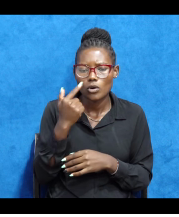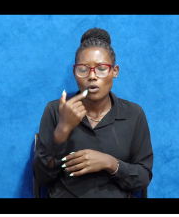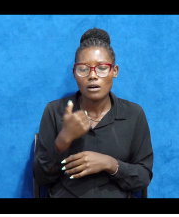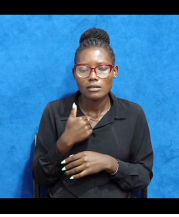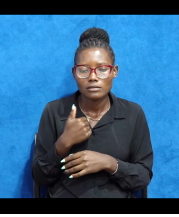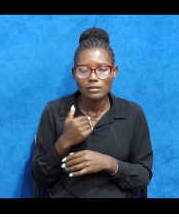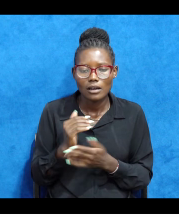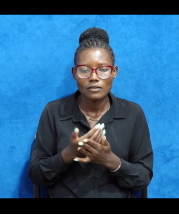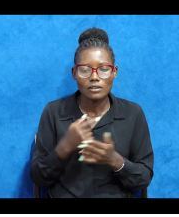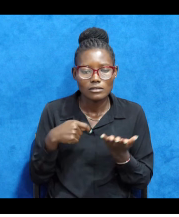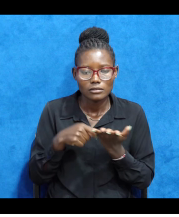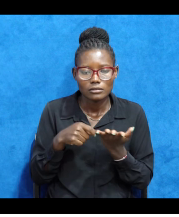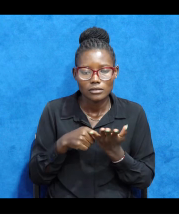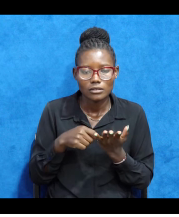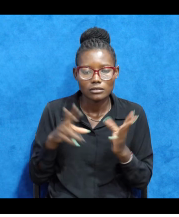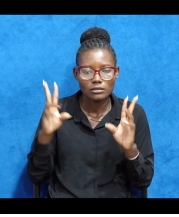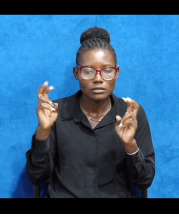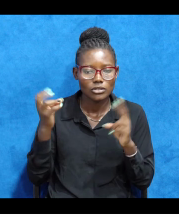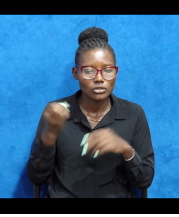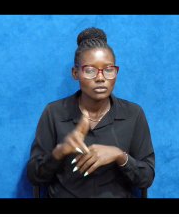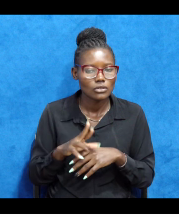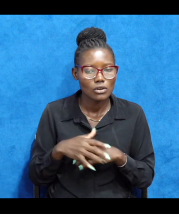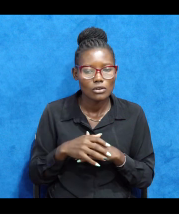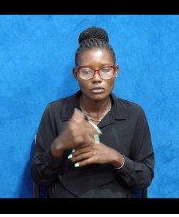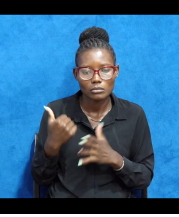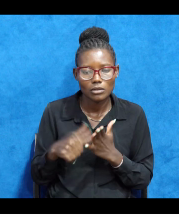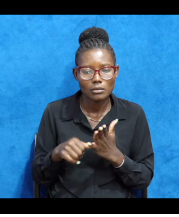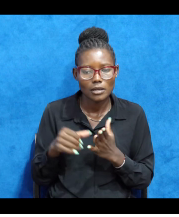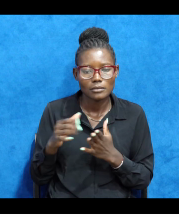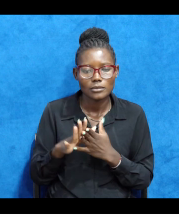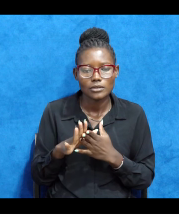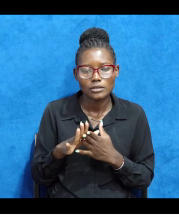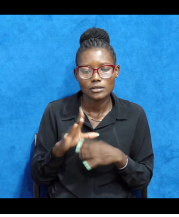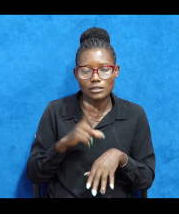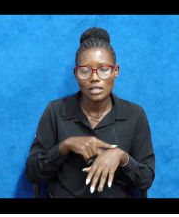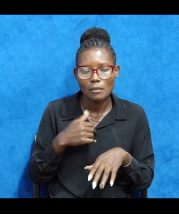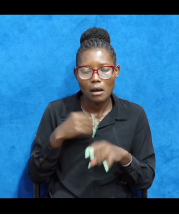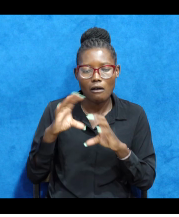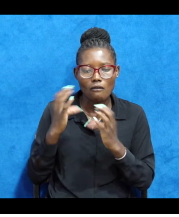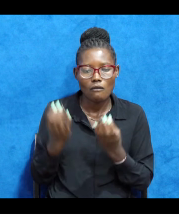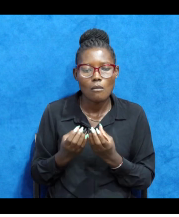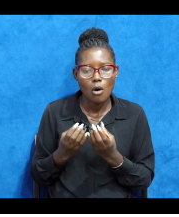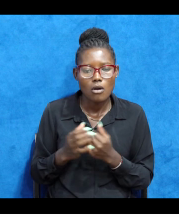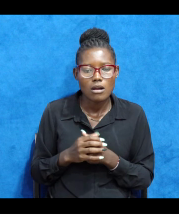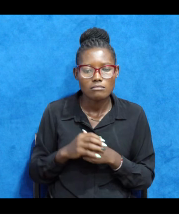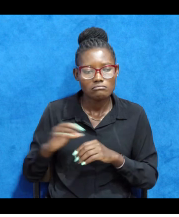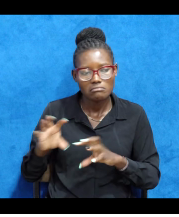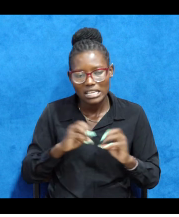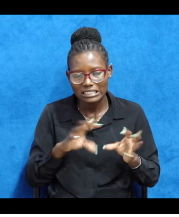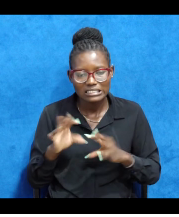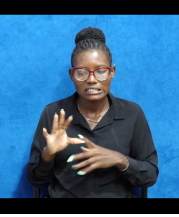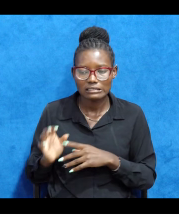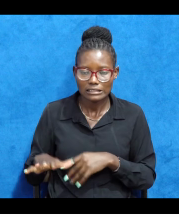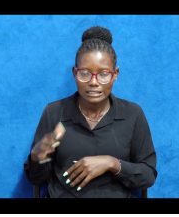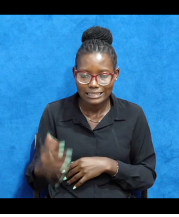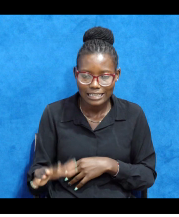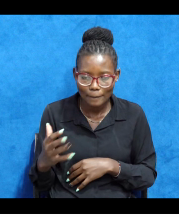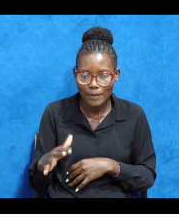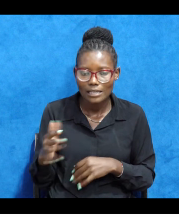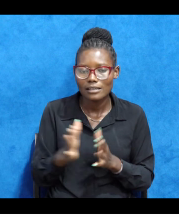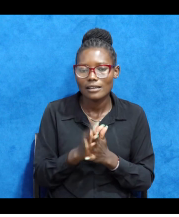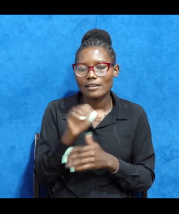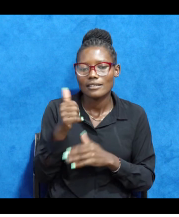that is slow but able to run forever. They can run down the ball all day. Or we have